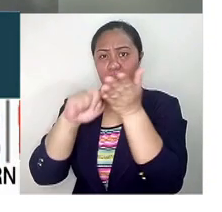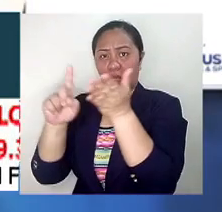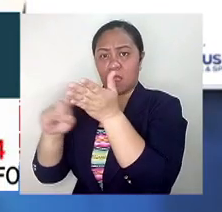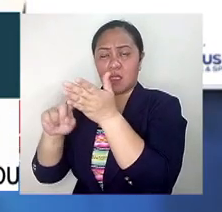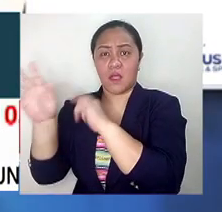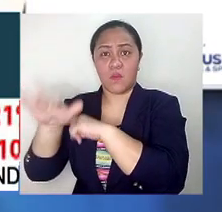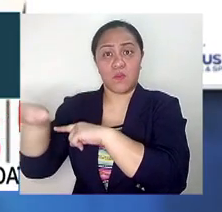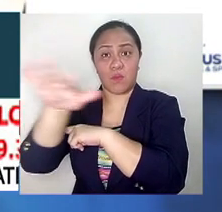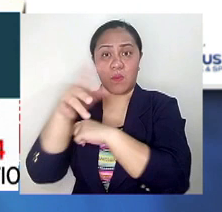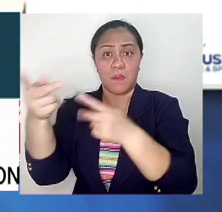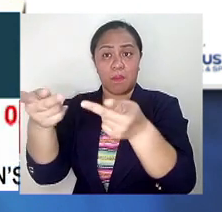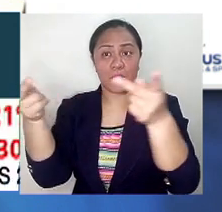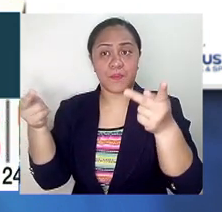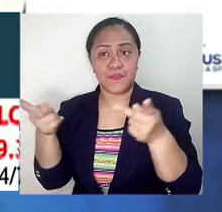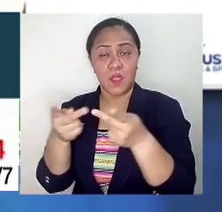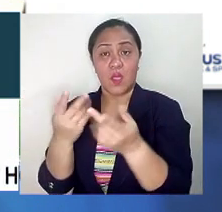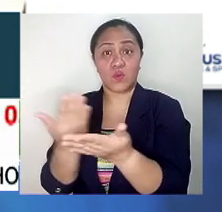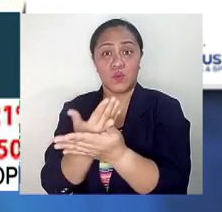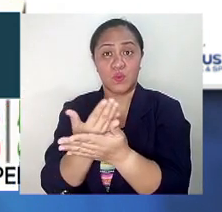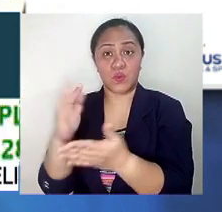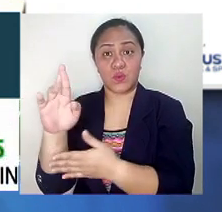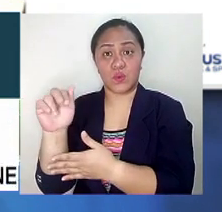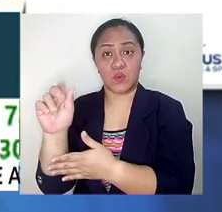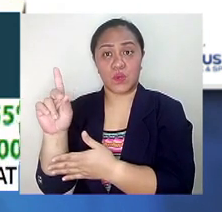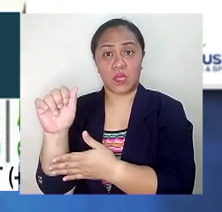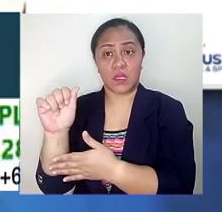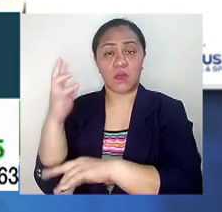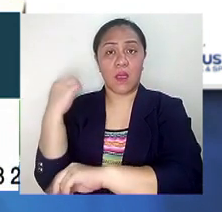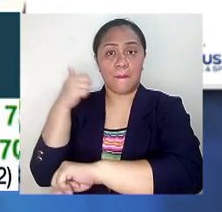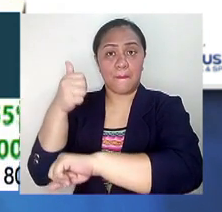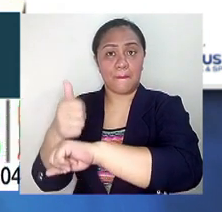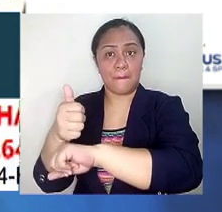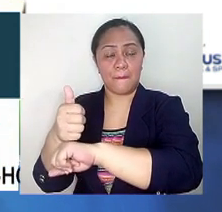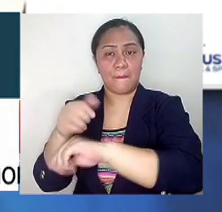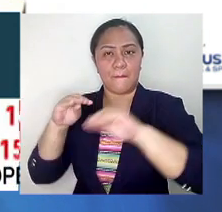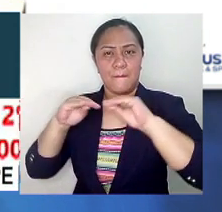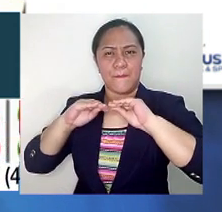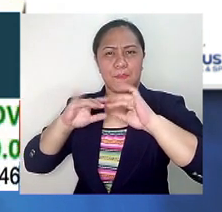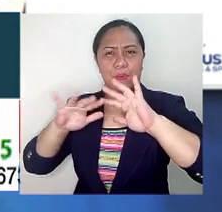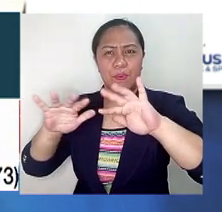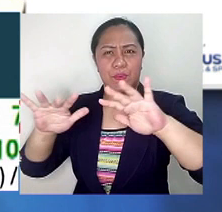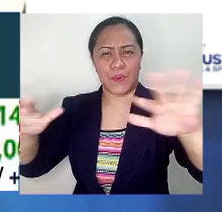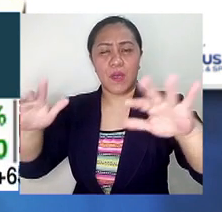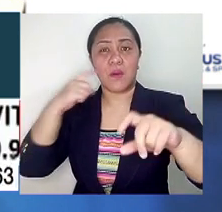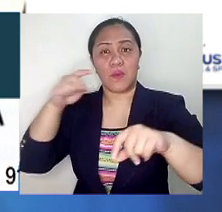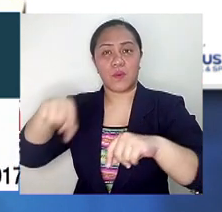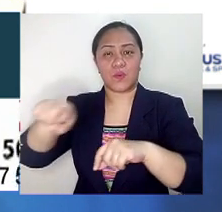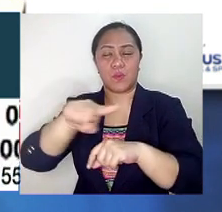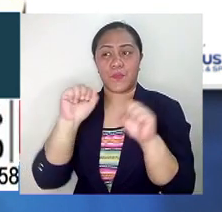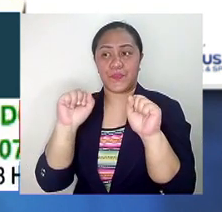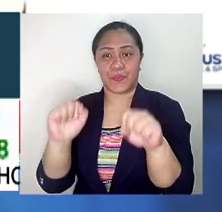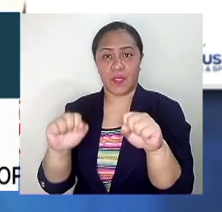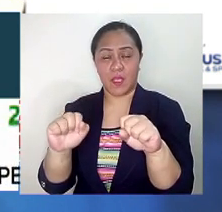the addition of new radar seems to indicate that they're really expanding the capabilities of